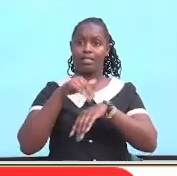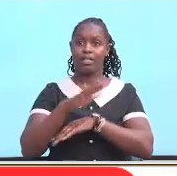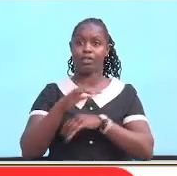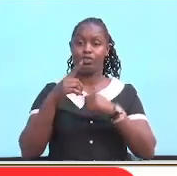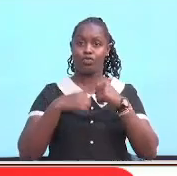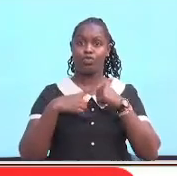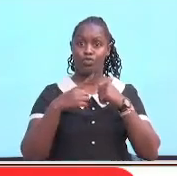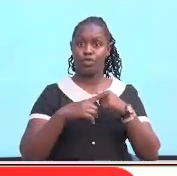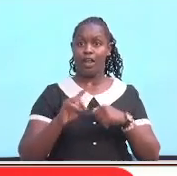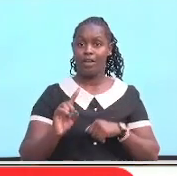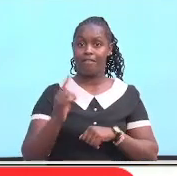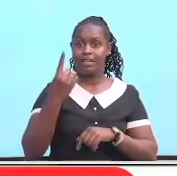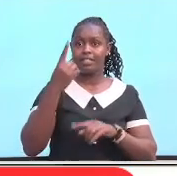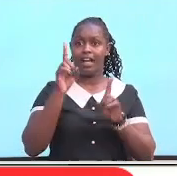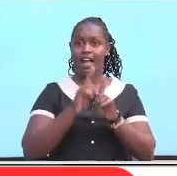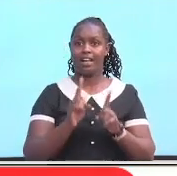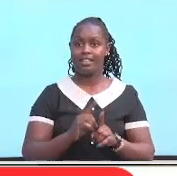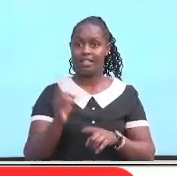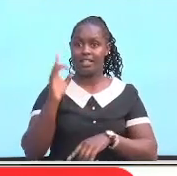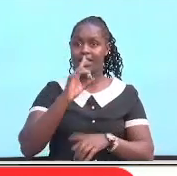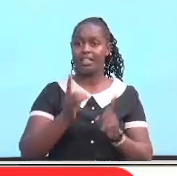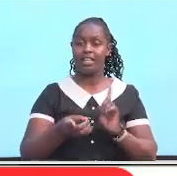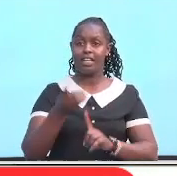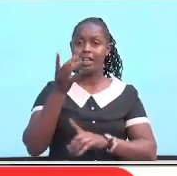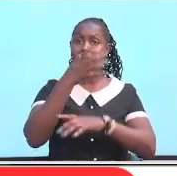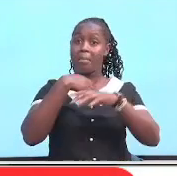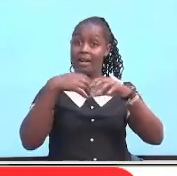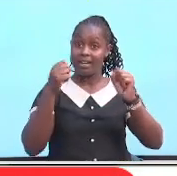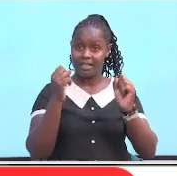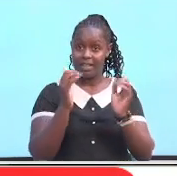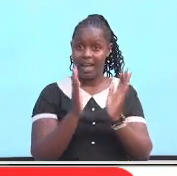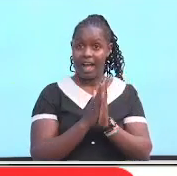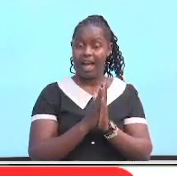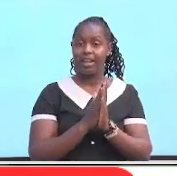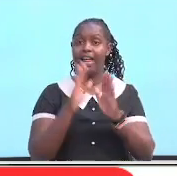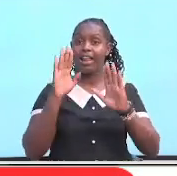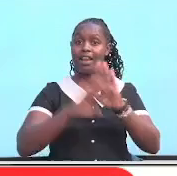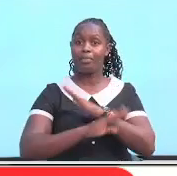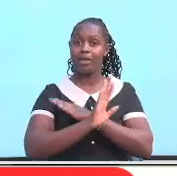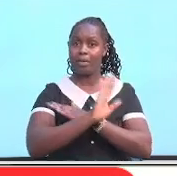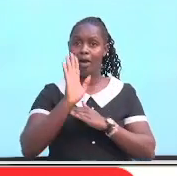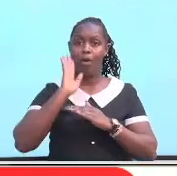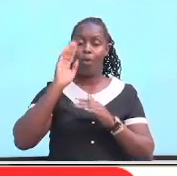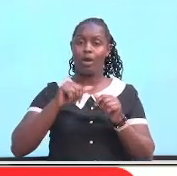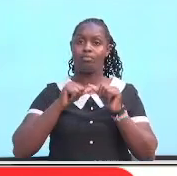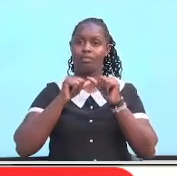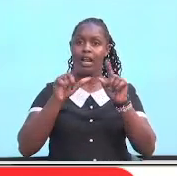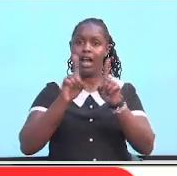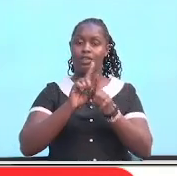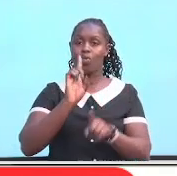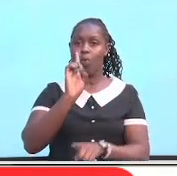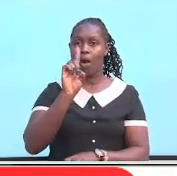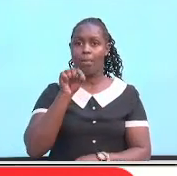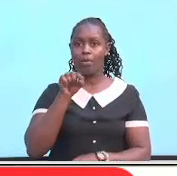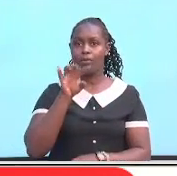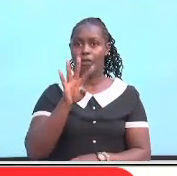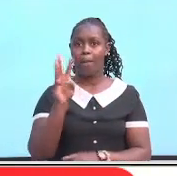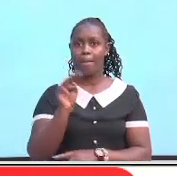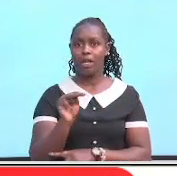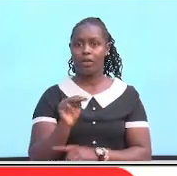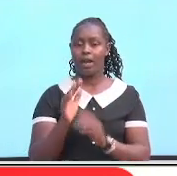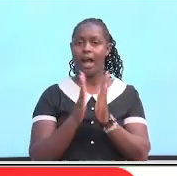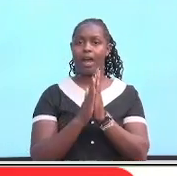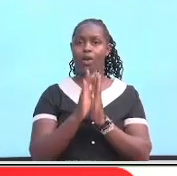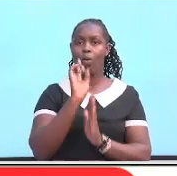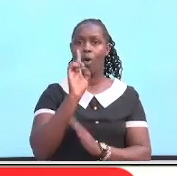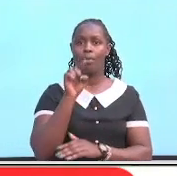as the effective date. However, the president and his deputy's salary will be retained at 1.4 million and 1.3